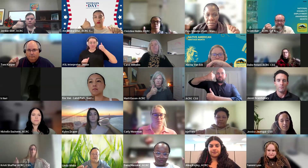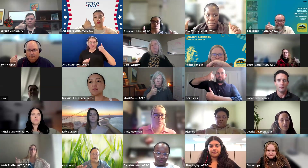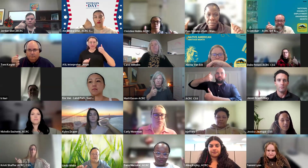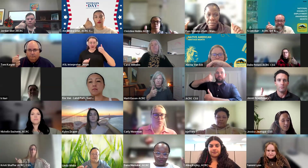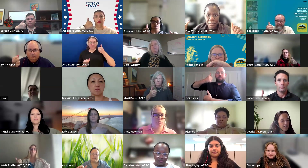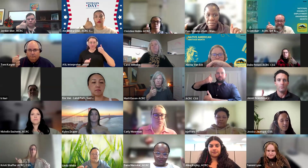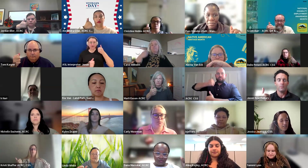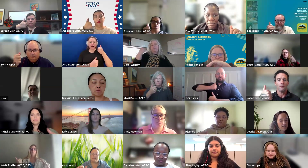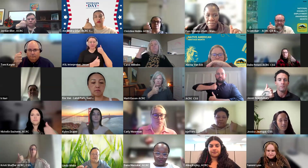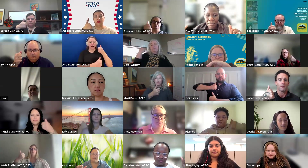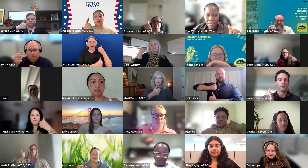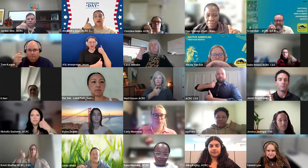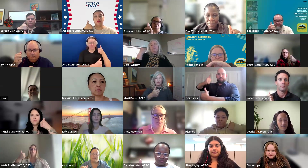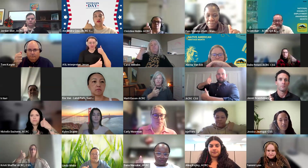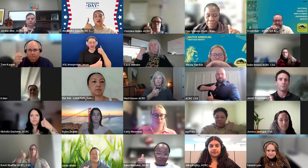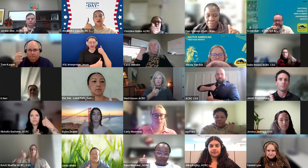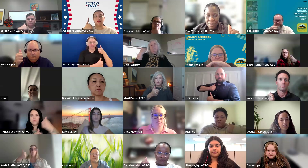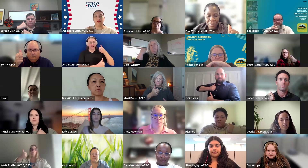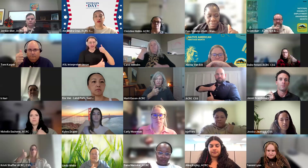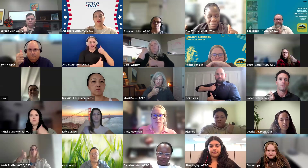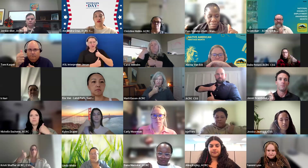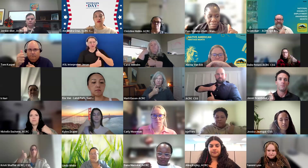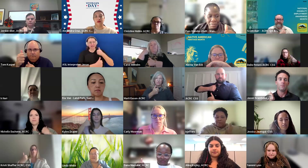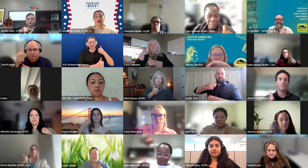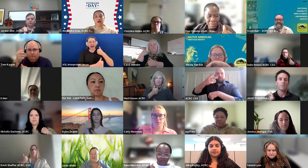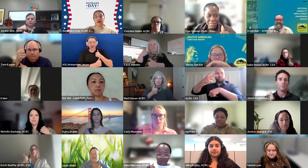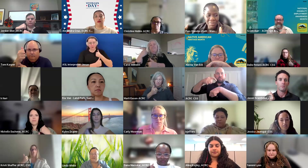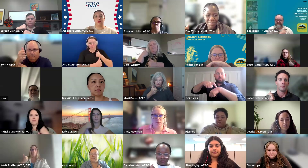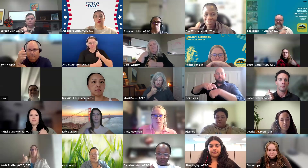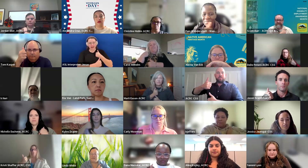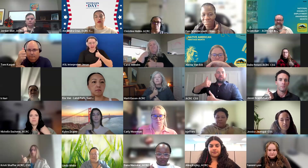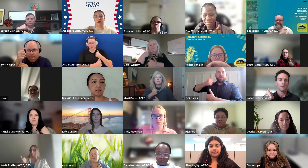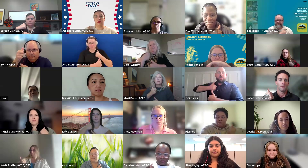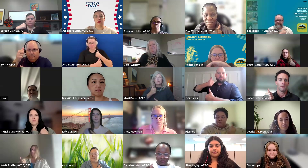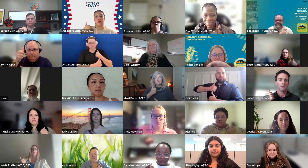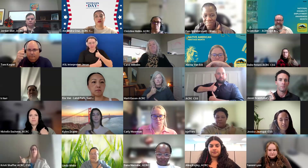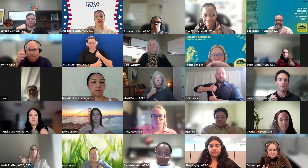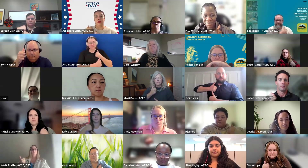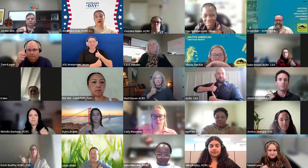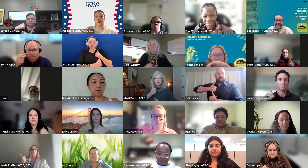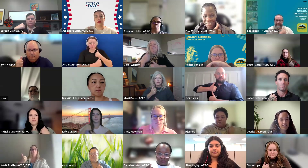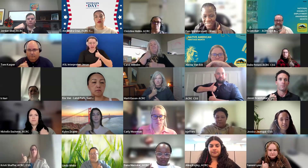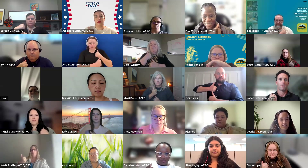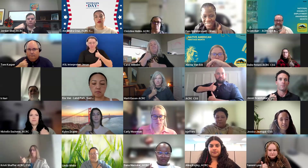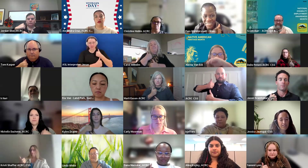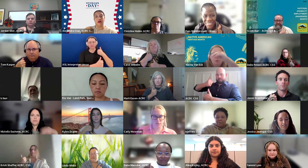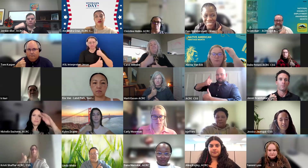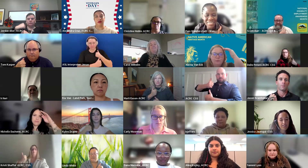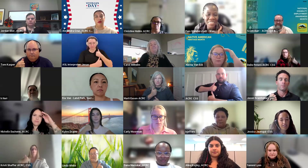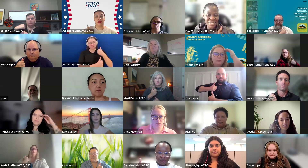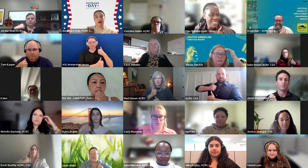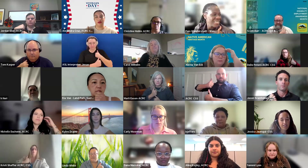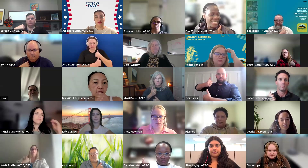hand is going to be on top, non-dominant under that. And you're going to tap on the side. You tap 2